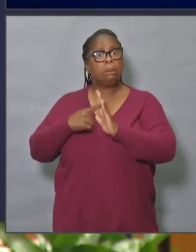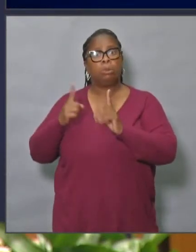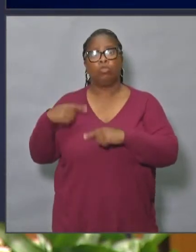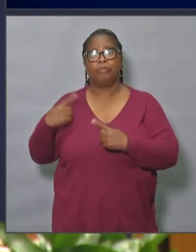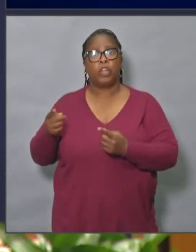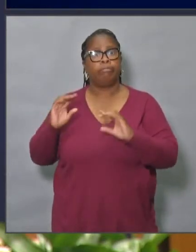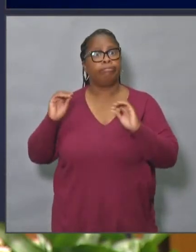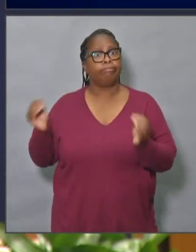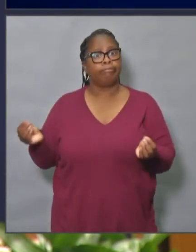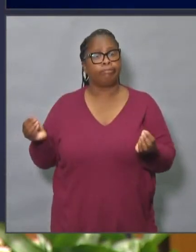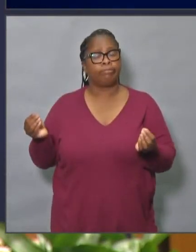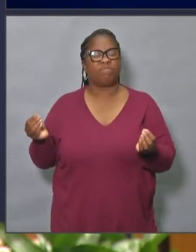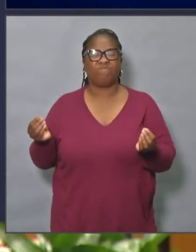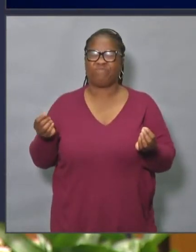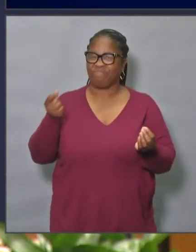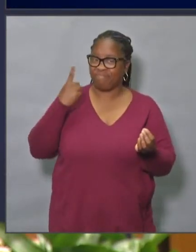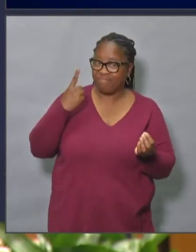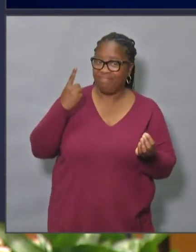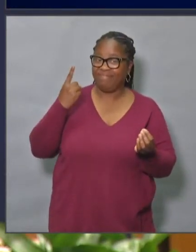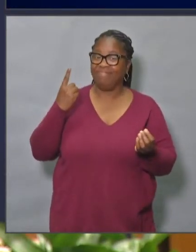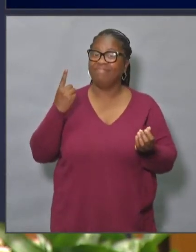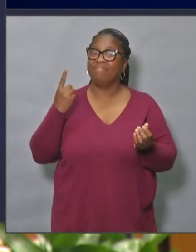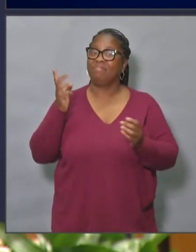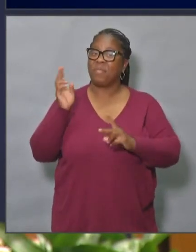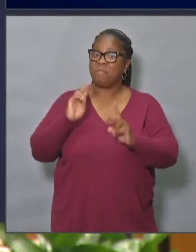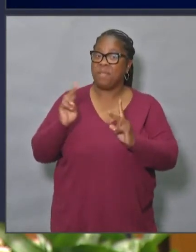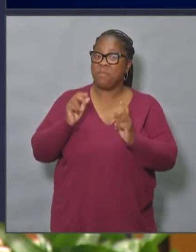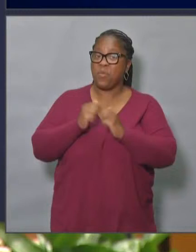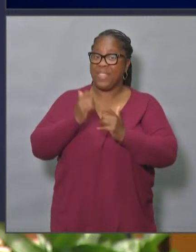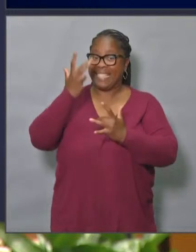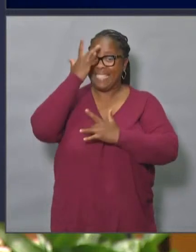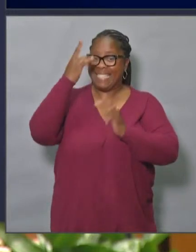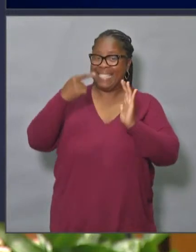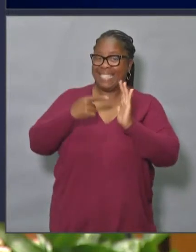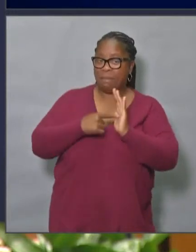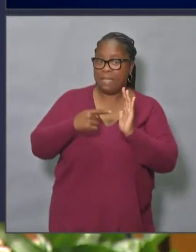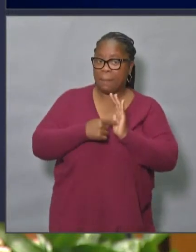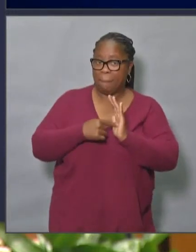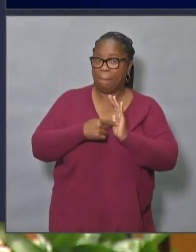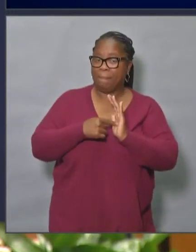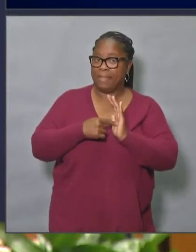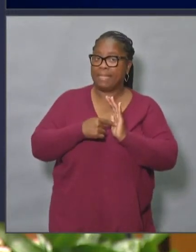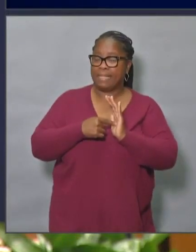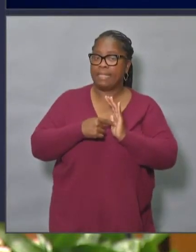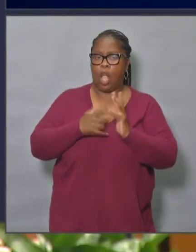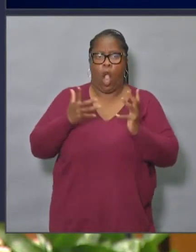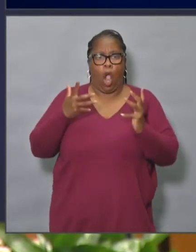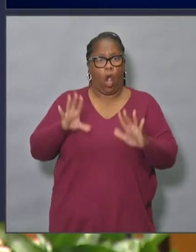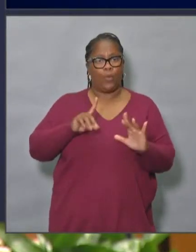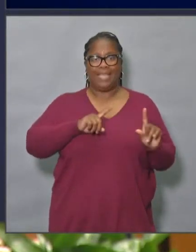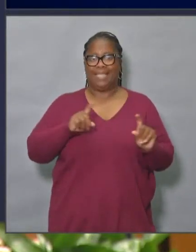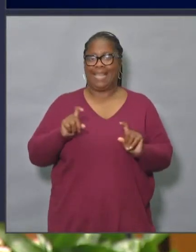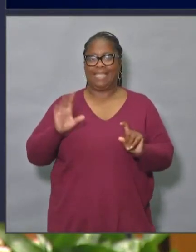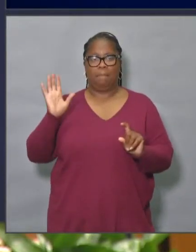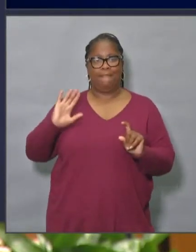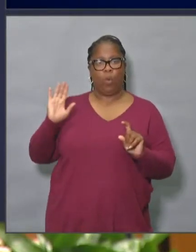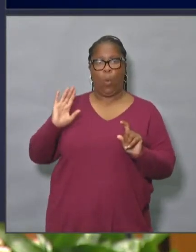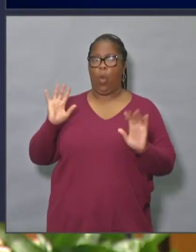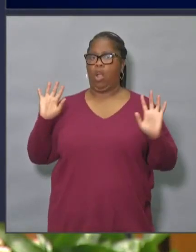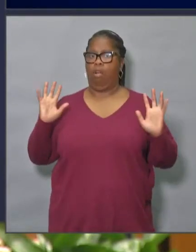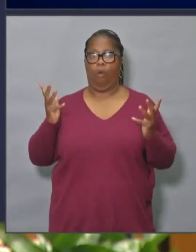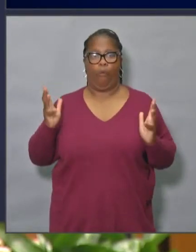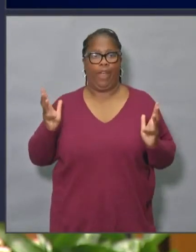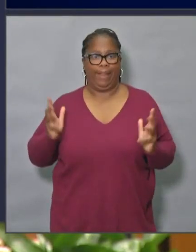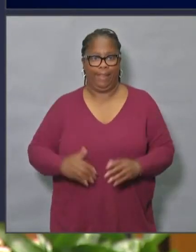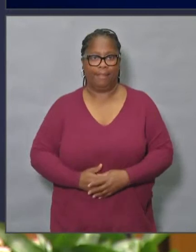as a reminder, this is in part due to the fact that people with symptoms at these facilities were already tested in advance